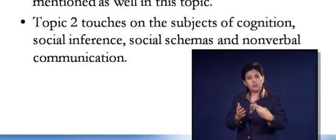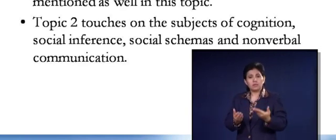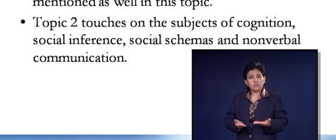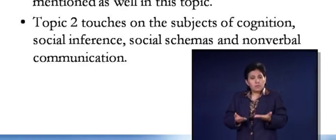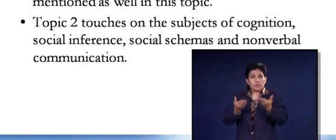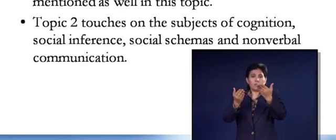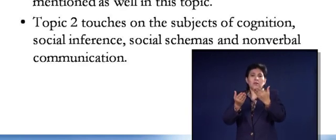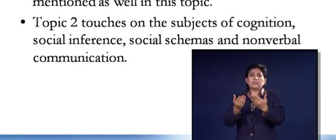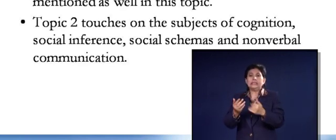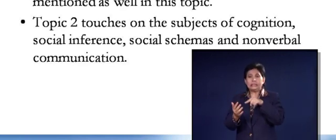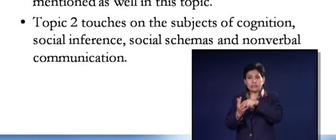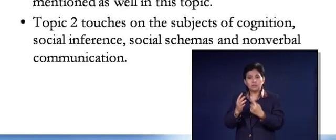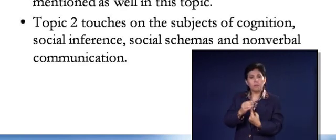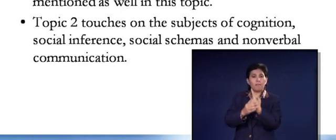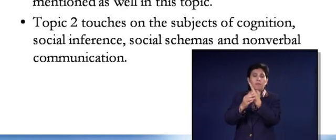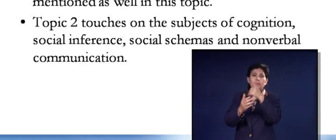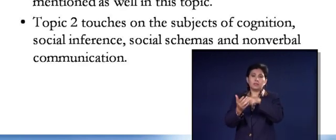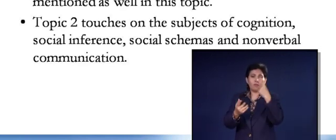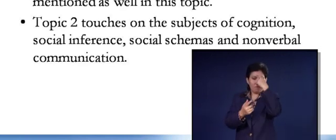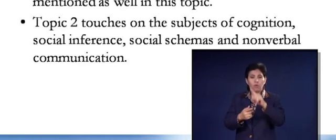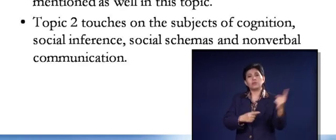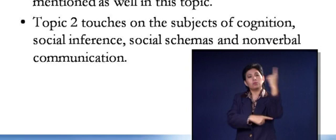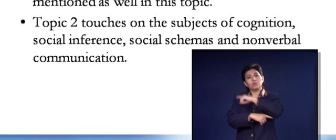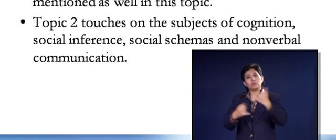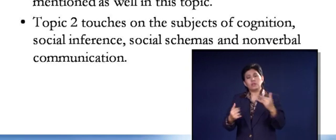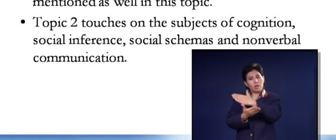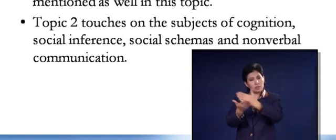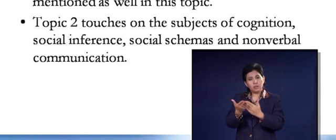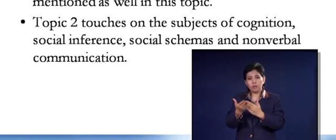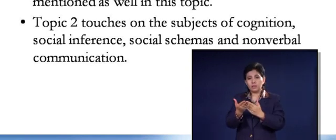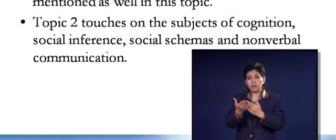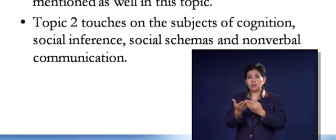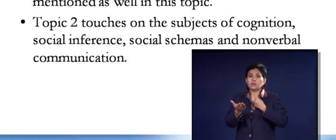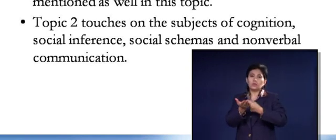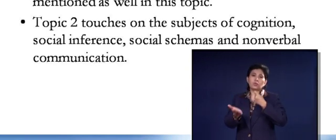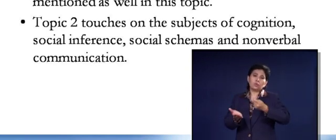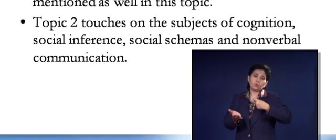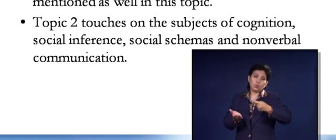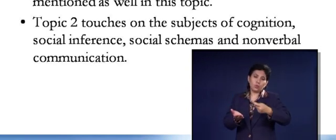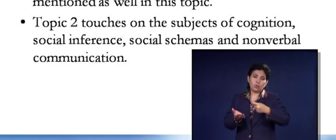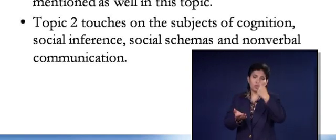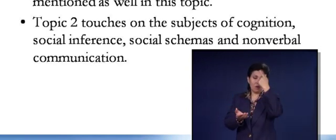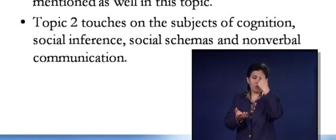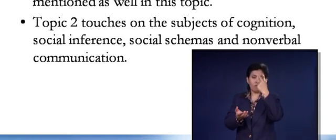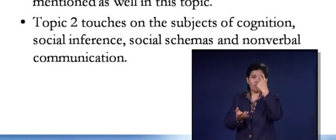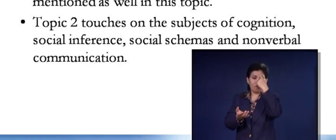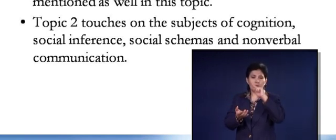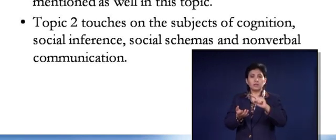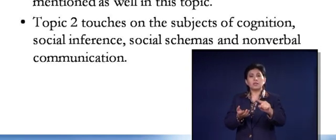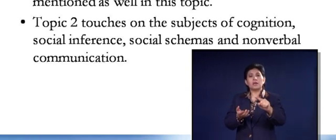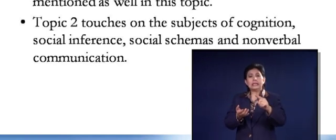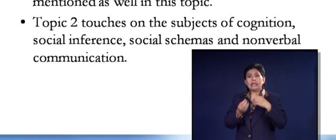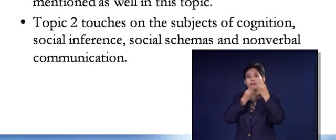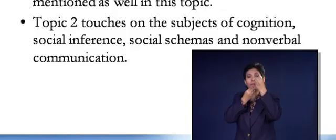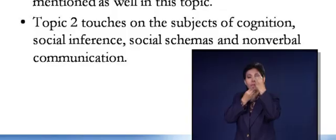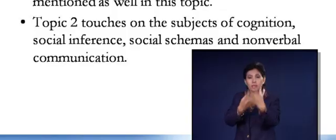what the social psychology is today. And also some of the theories on social psychology will be